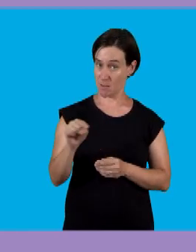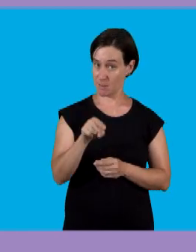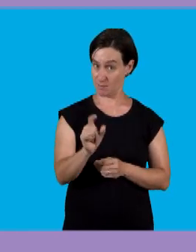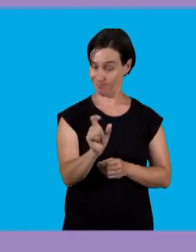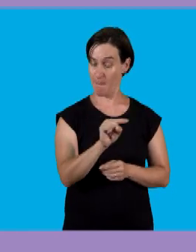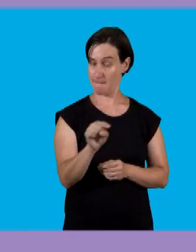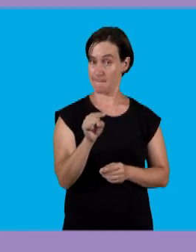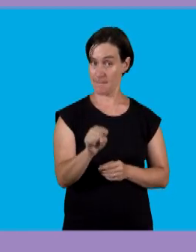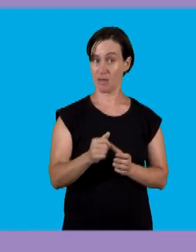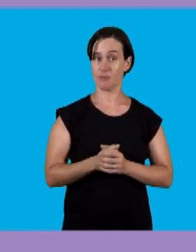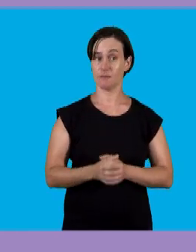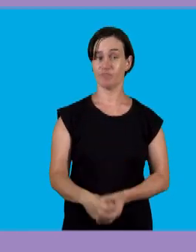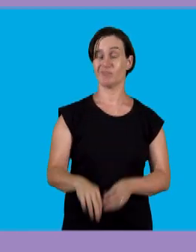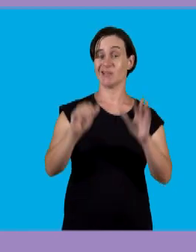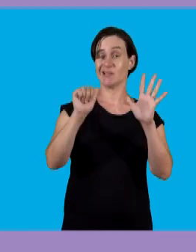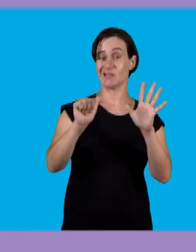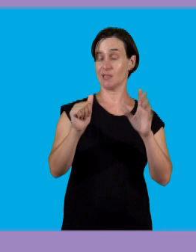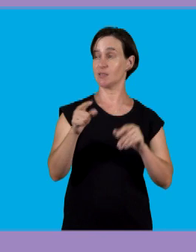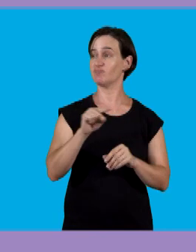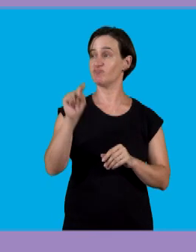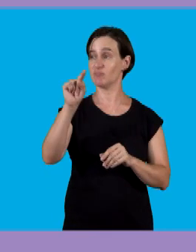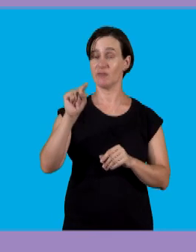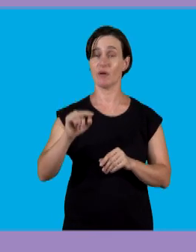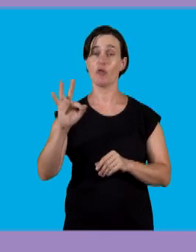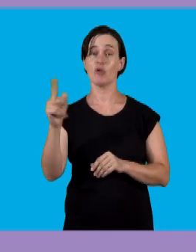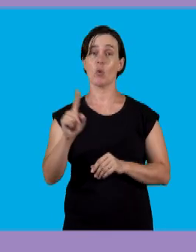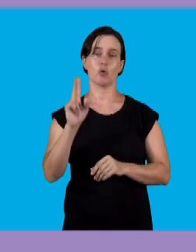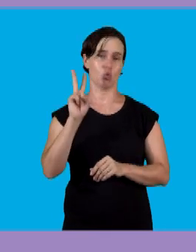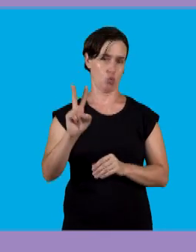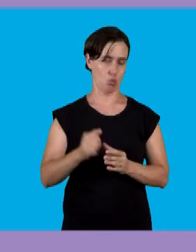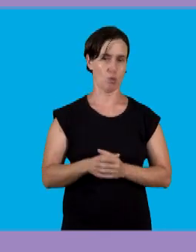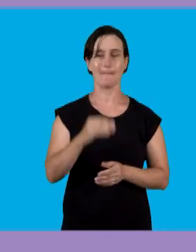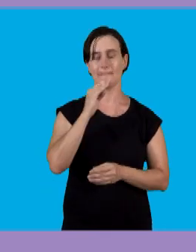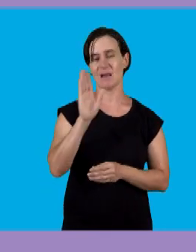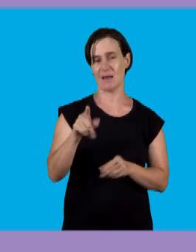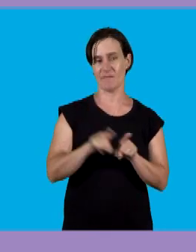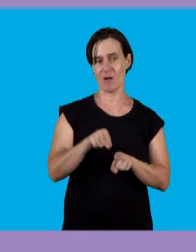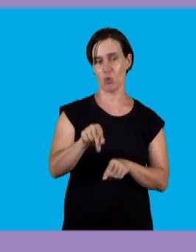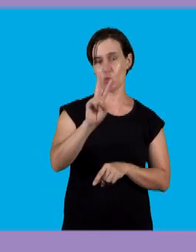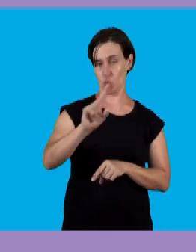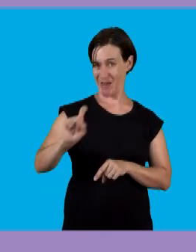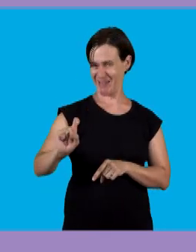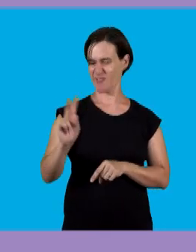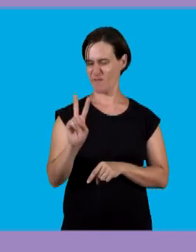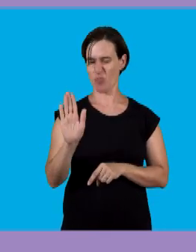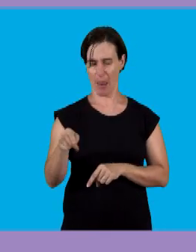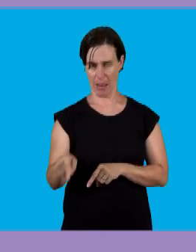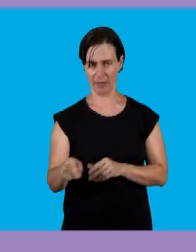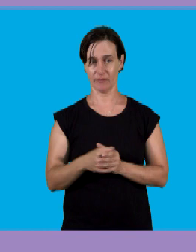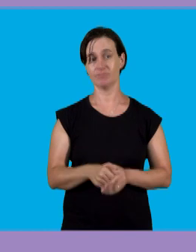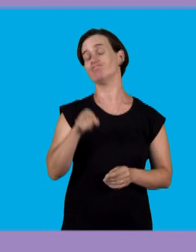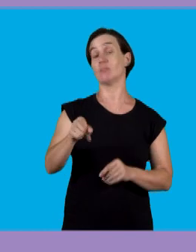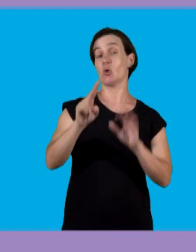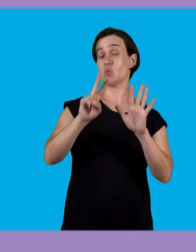we have 6 divided by 3, that is 2, and we are going to keep that variable as it is. Then we have 27 divided by